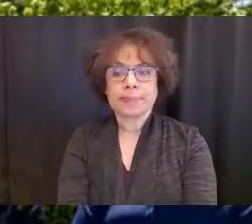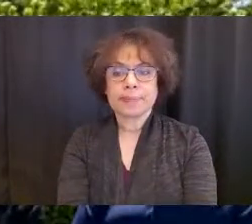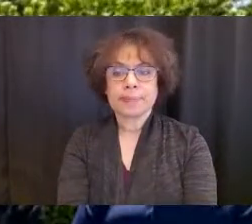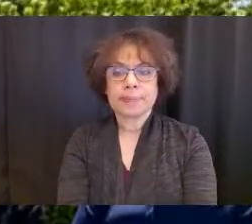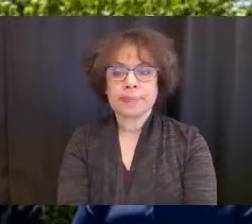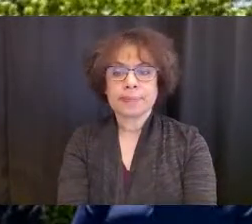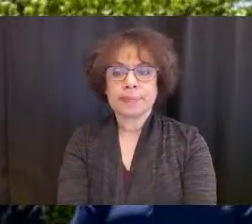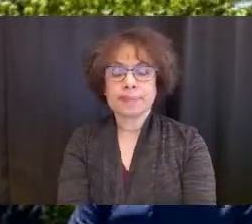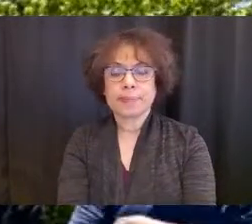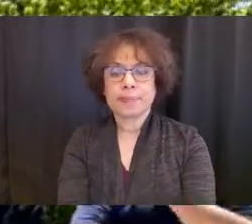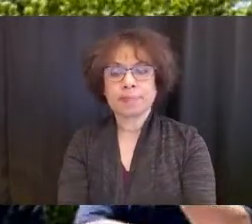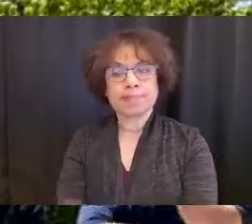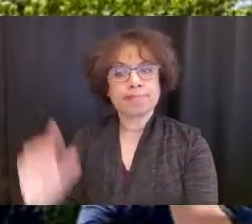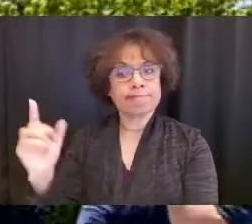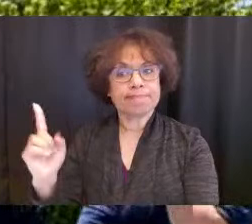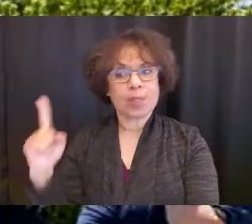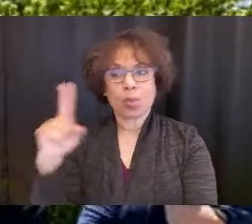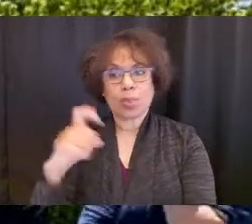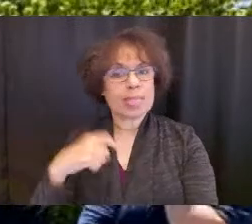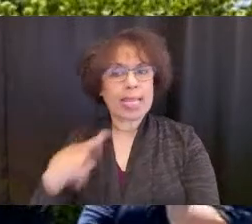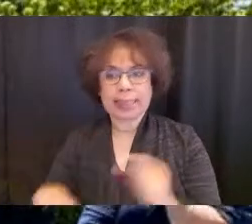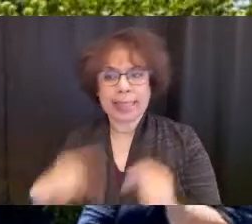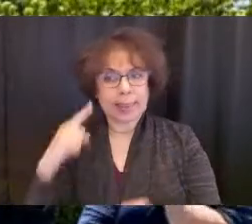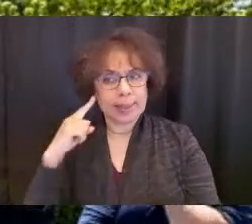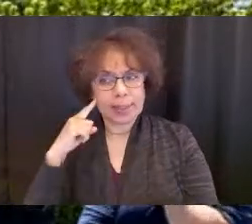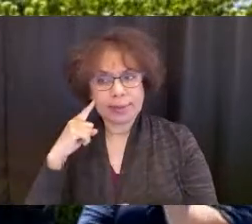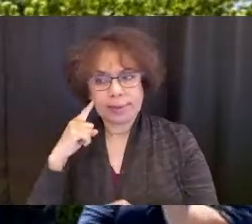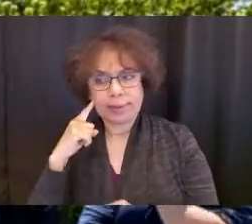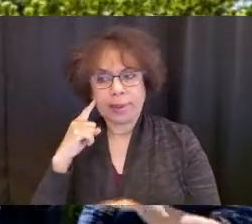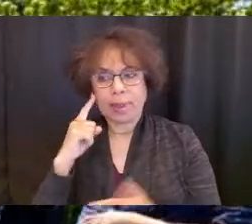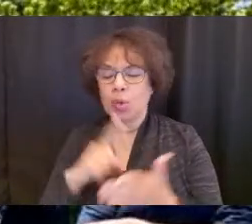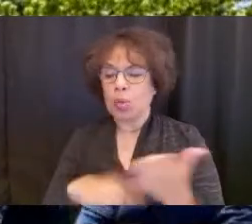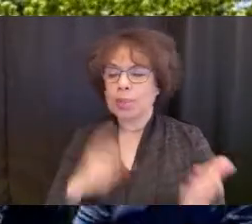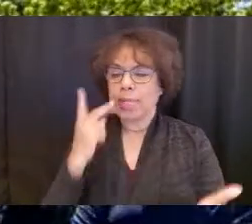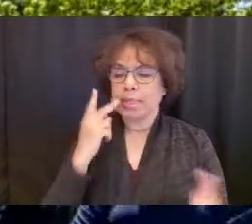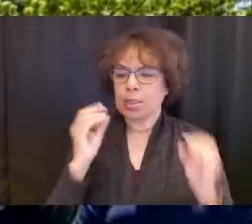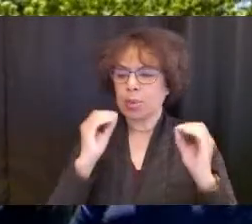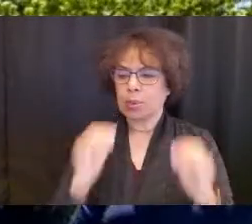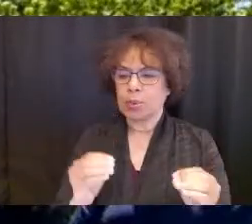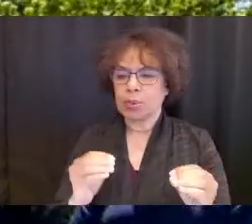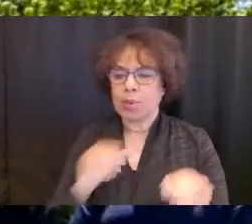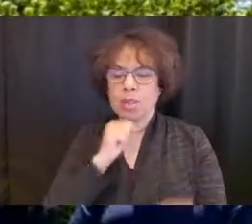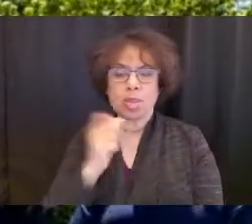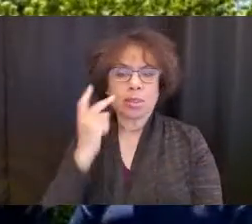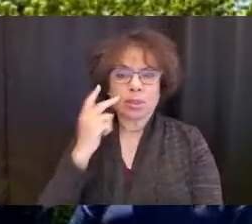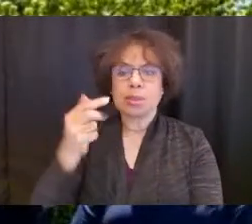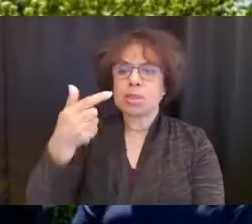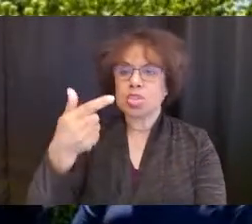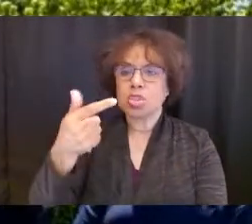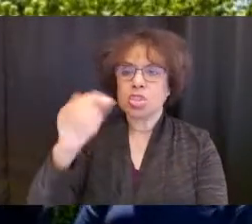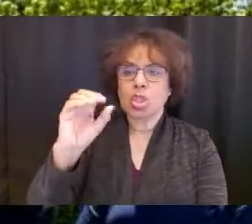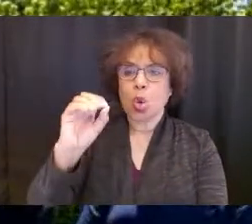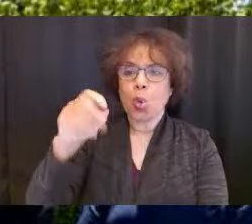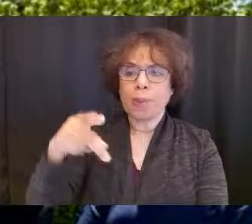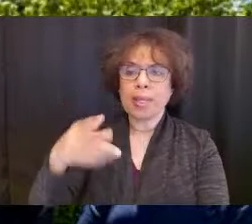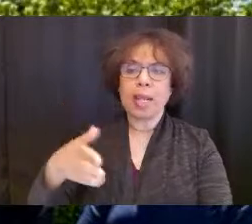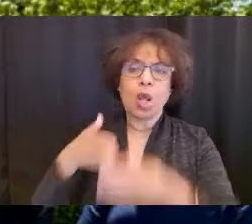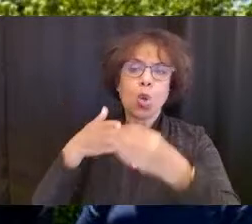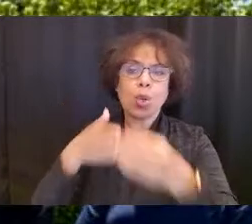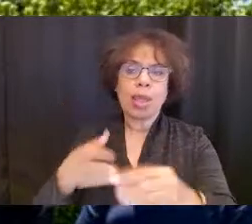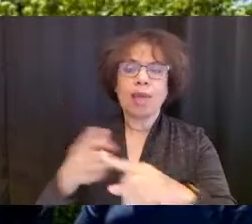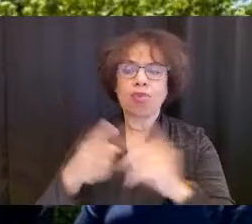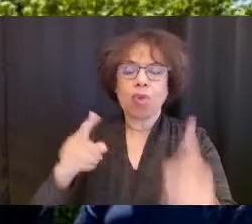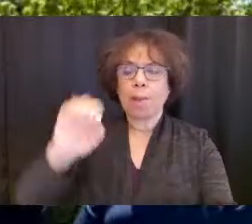That is up to them. But what we have seen is not heartening. What we've seen is a GOP that is being led by